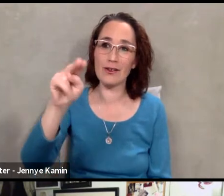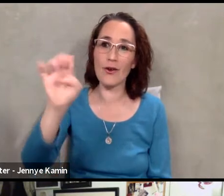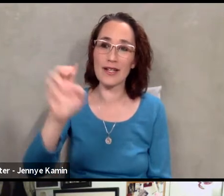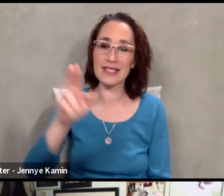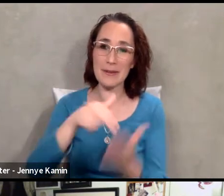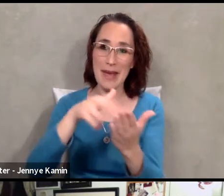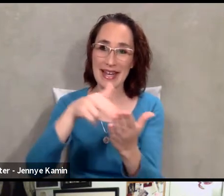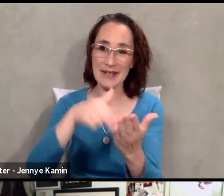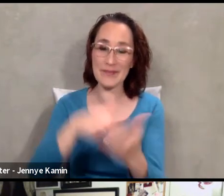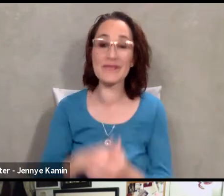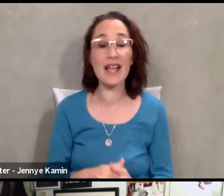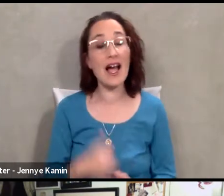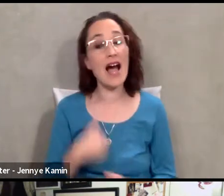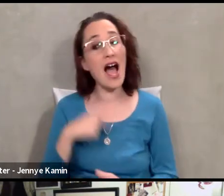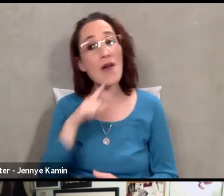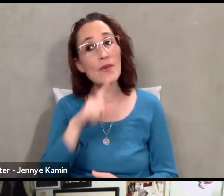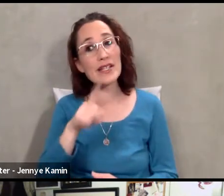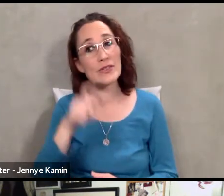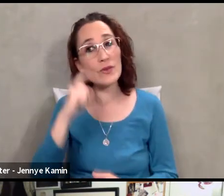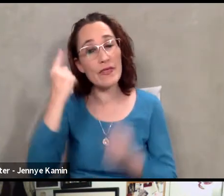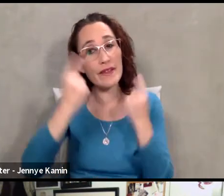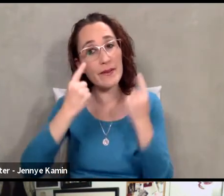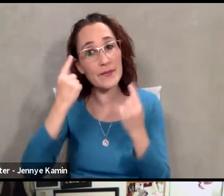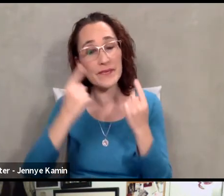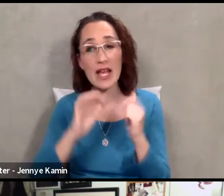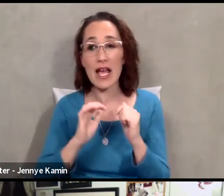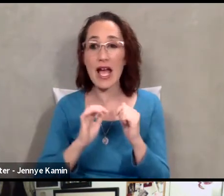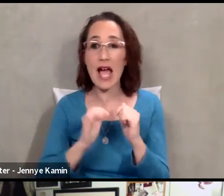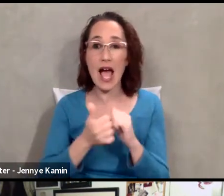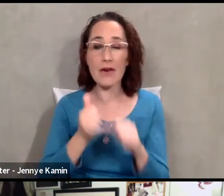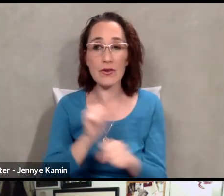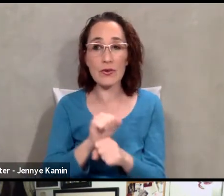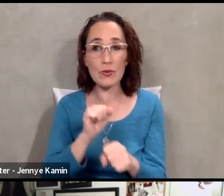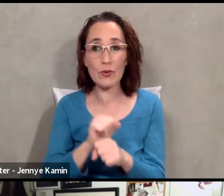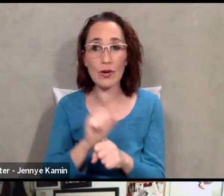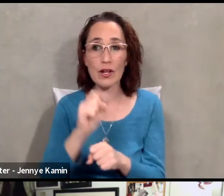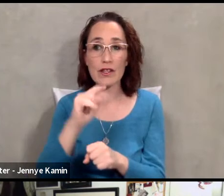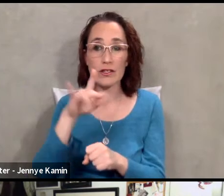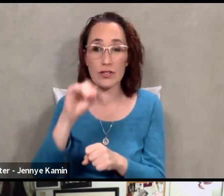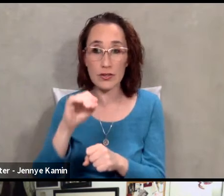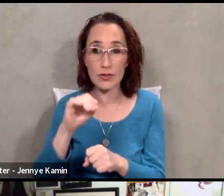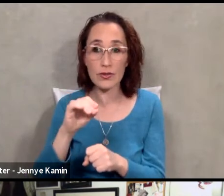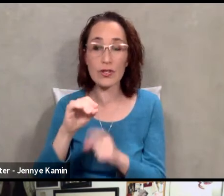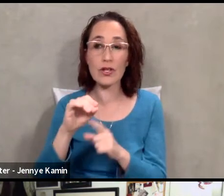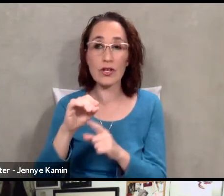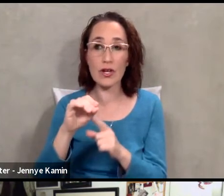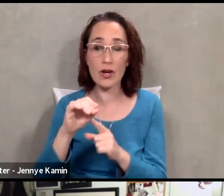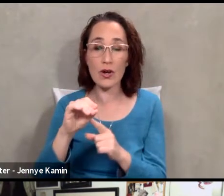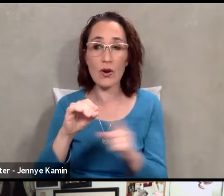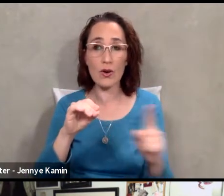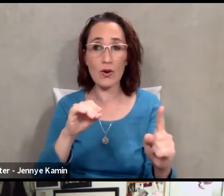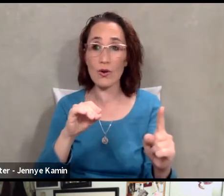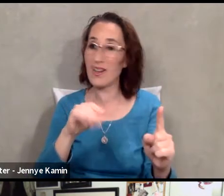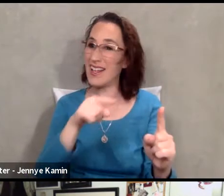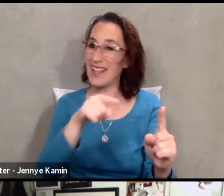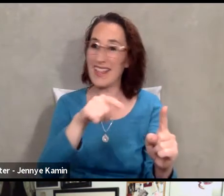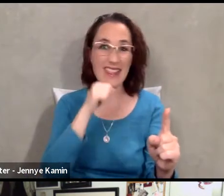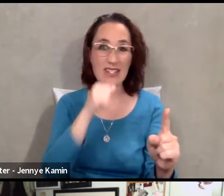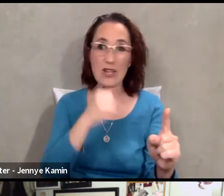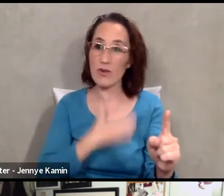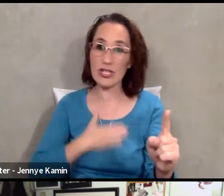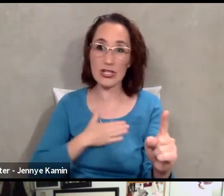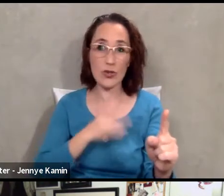But I had to really think about, how do you work in the studio with somebody for whom being looked at isn't fun?